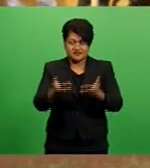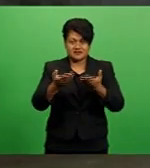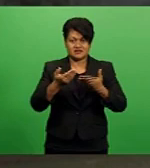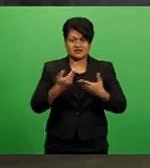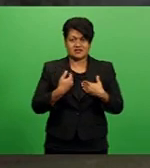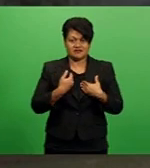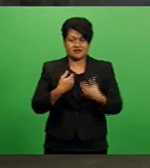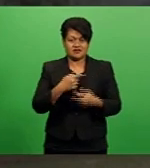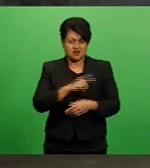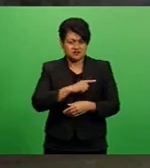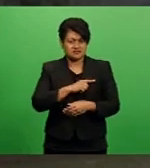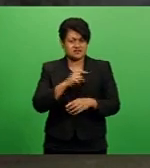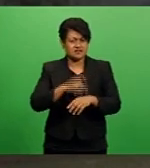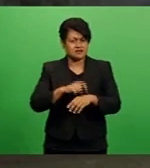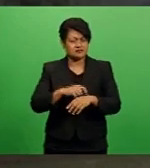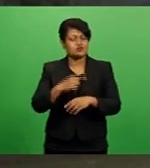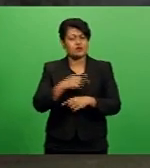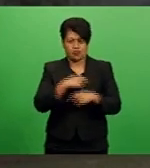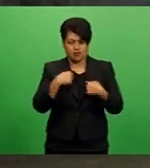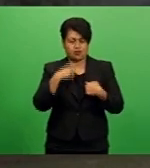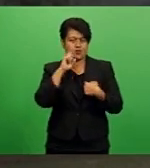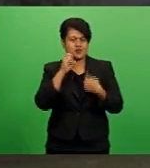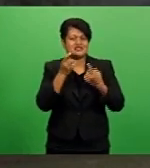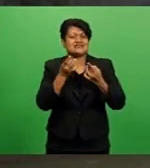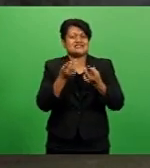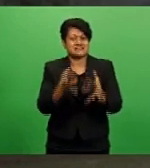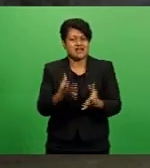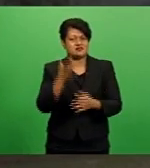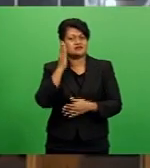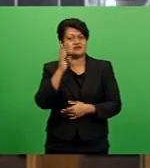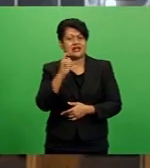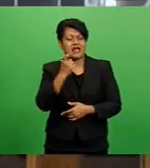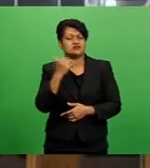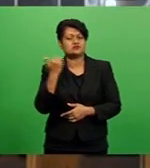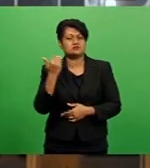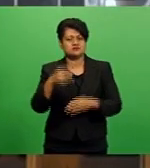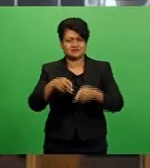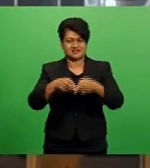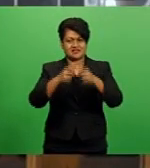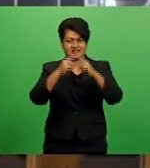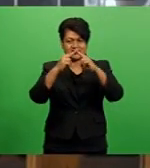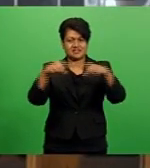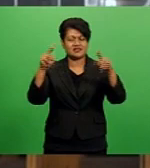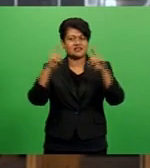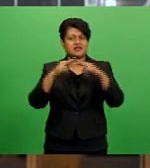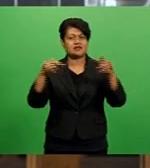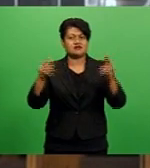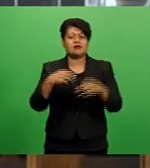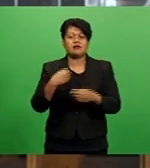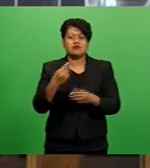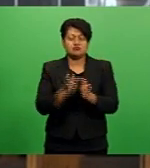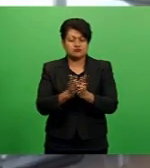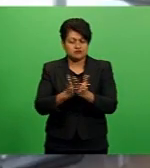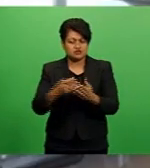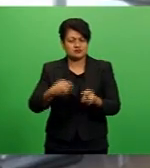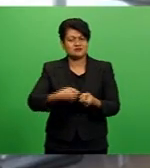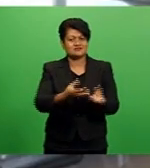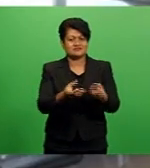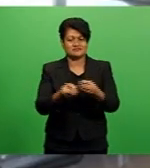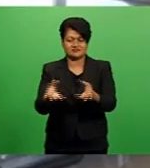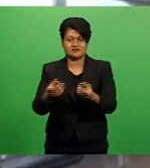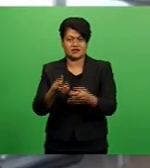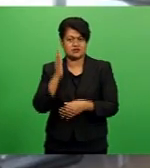in the tent. Along with the temporary school facilities, supplies like textbooks are also being delivered to the affected schools.